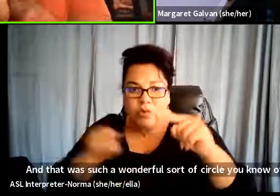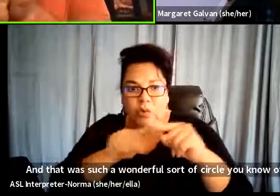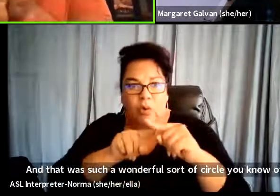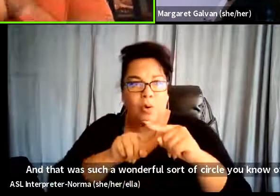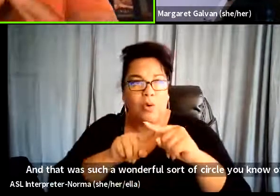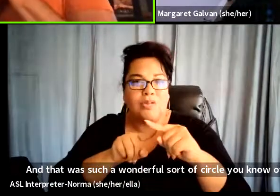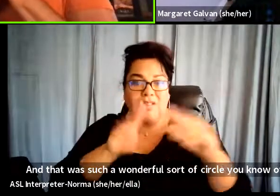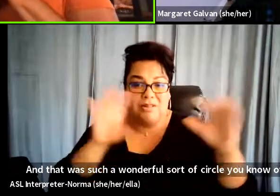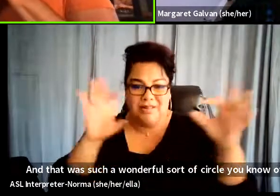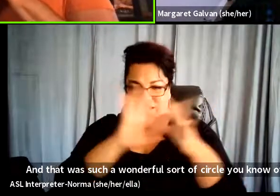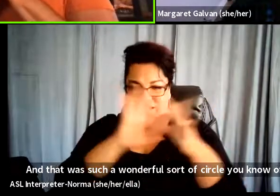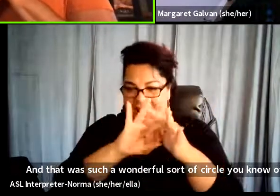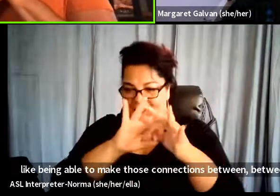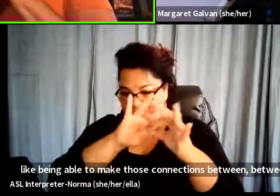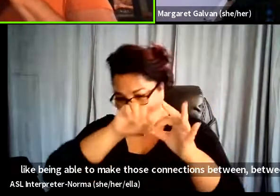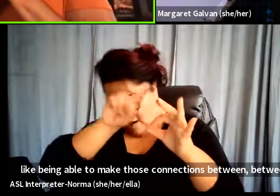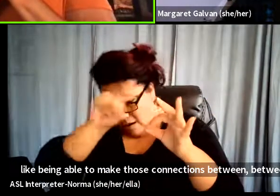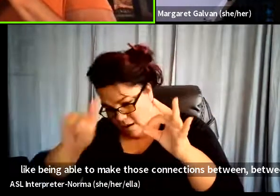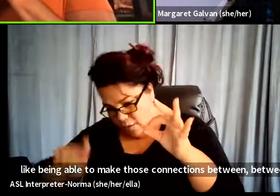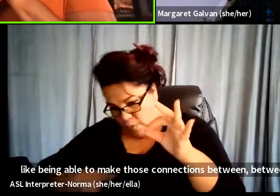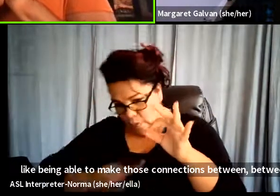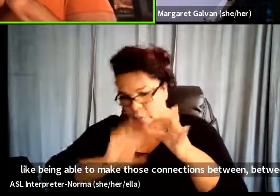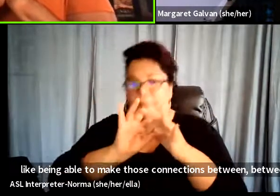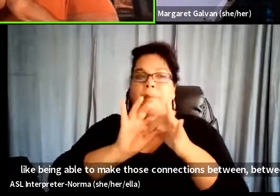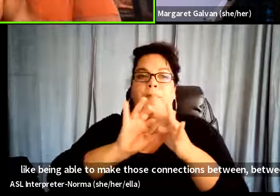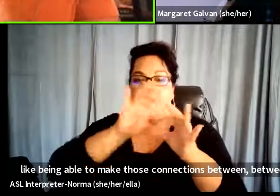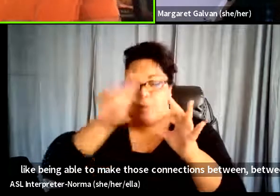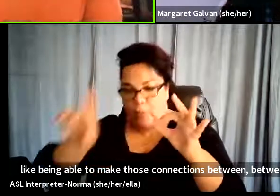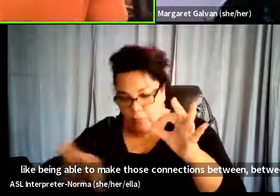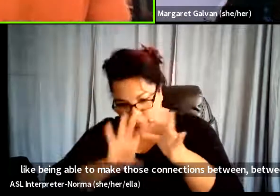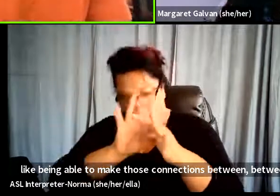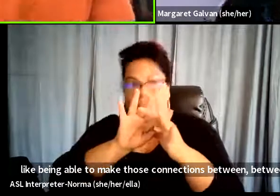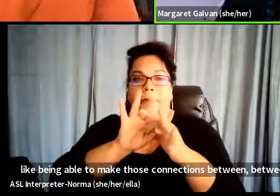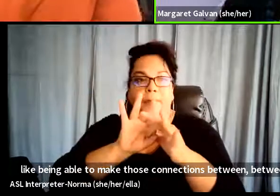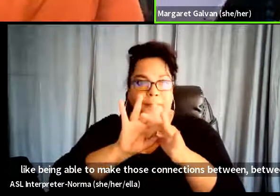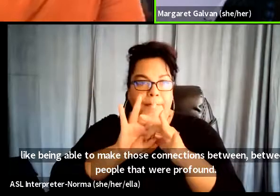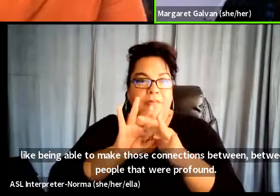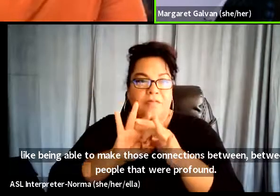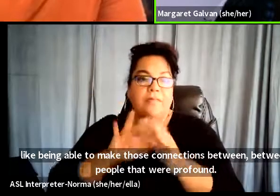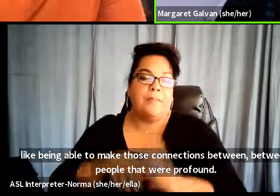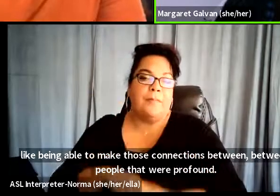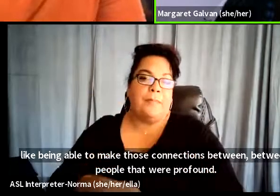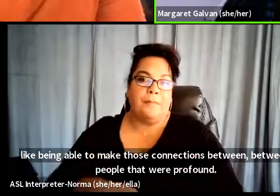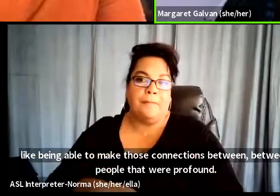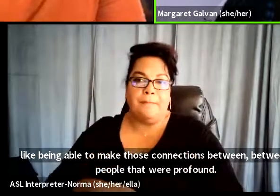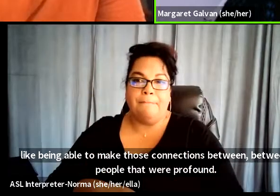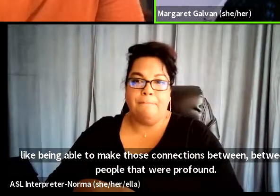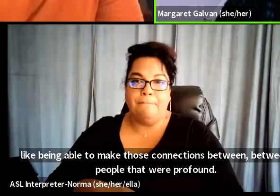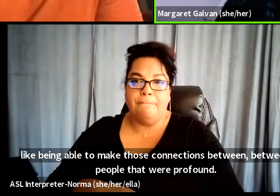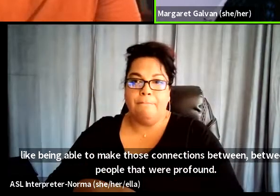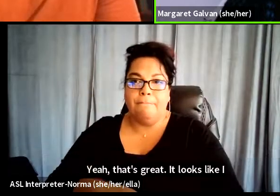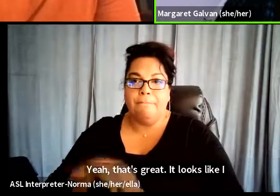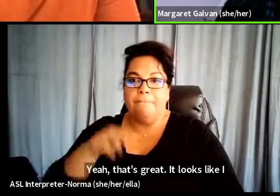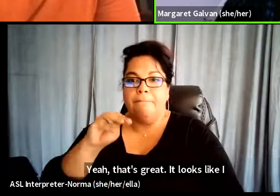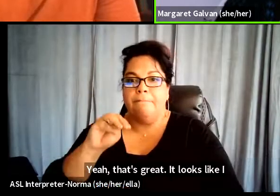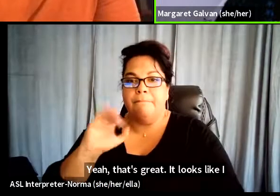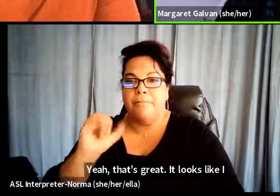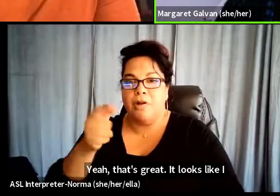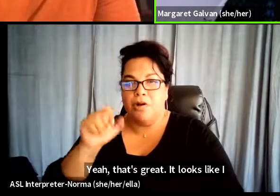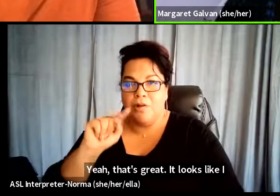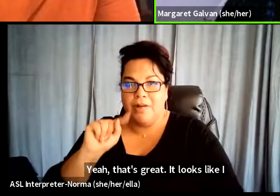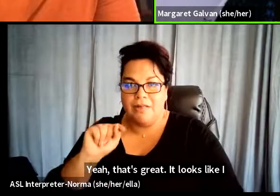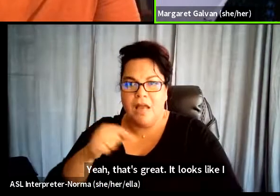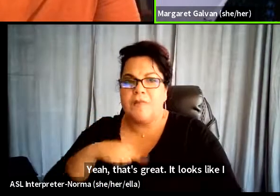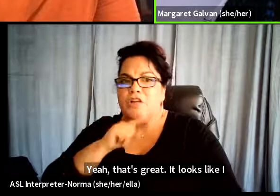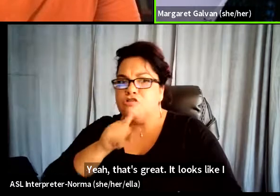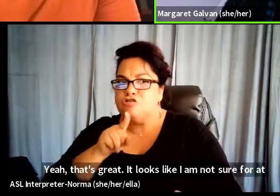those connections between, between people that were profound. Yeah, that's great. It looks like, uh, I'm not sure if we're at the